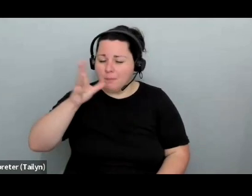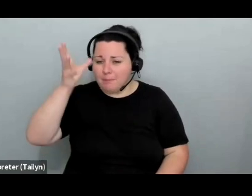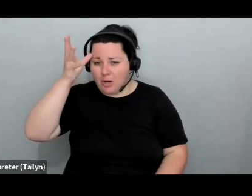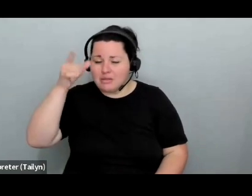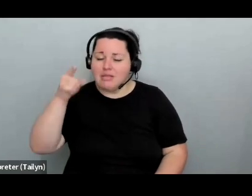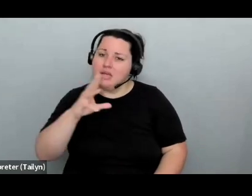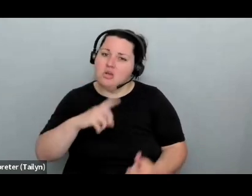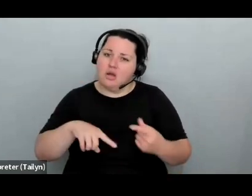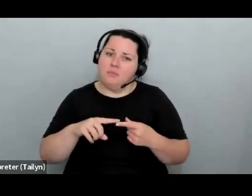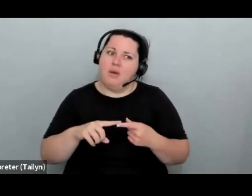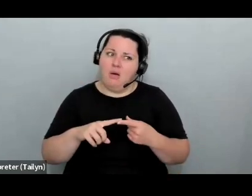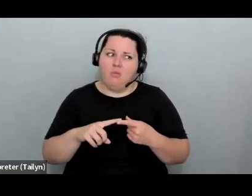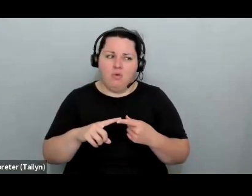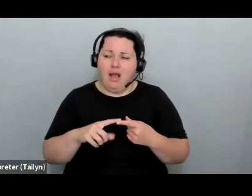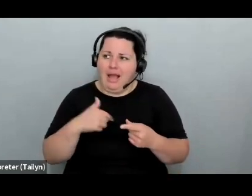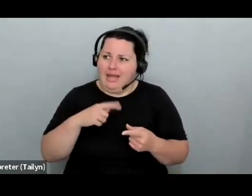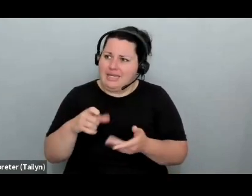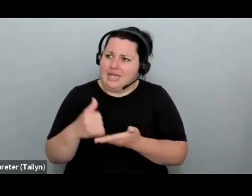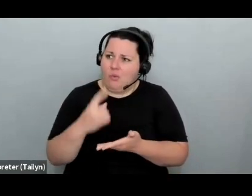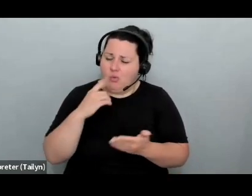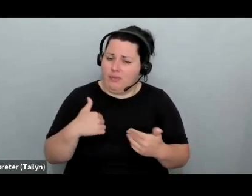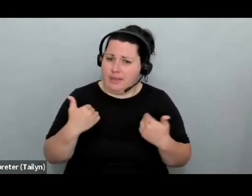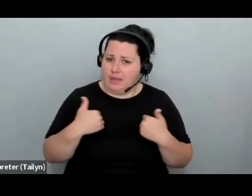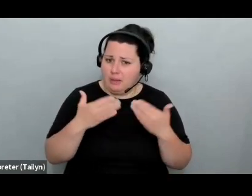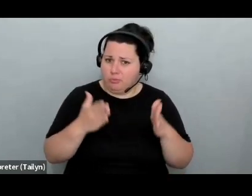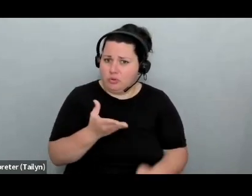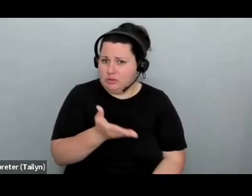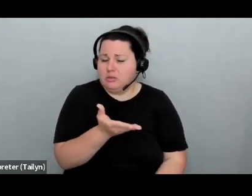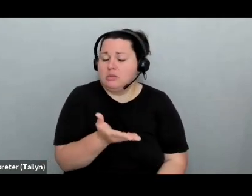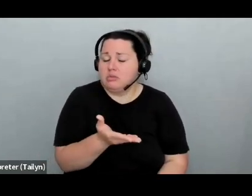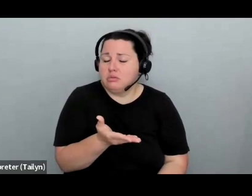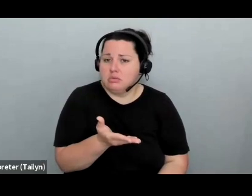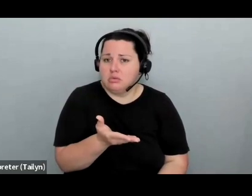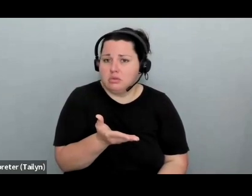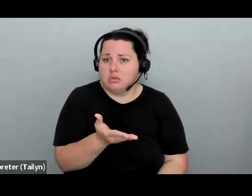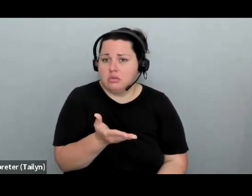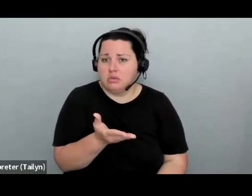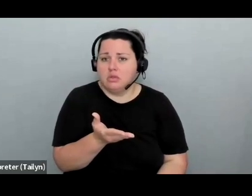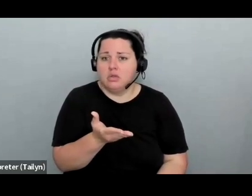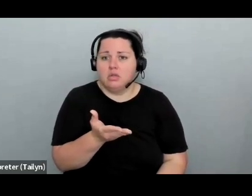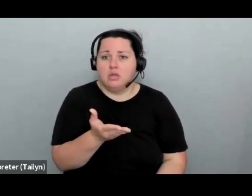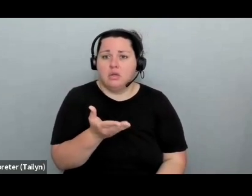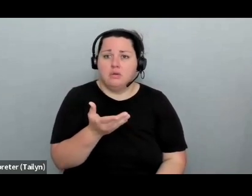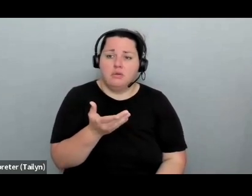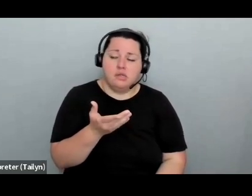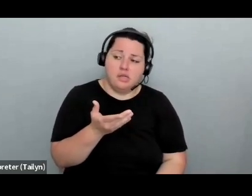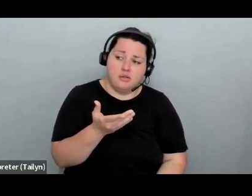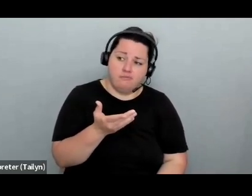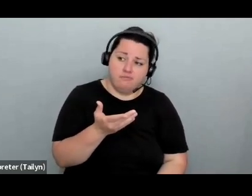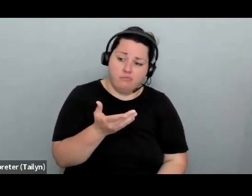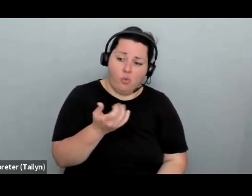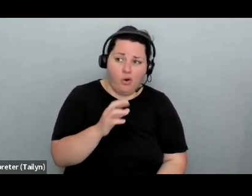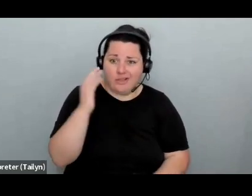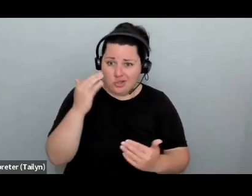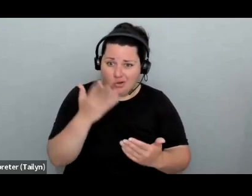who talk about the fact that they need help for their youth and young adult or their youth and young adult or their adult.